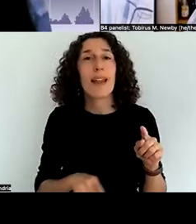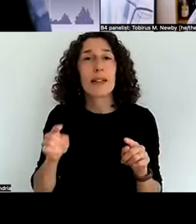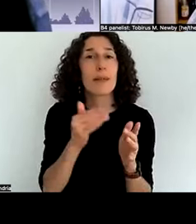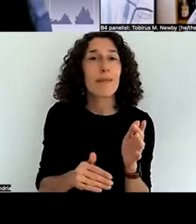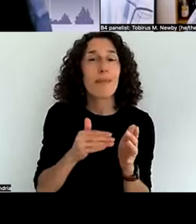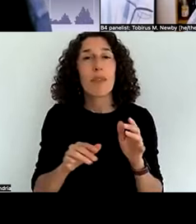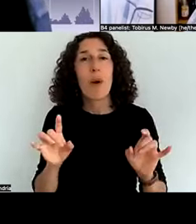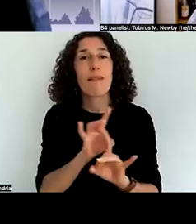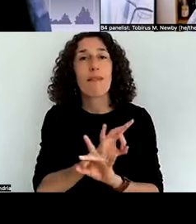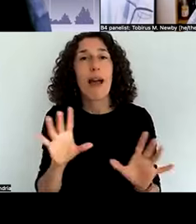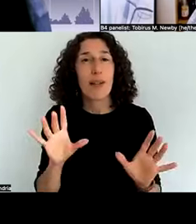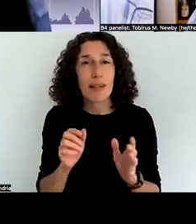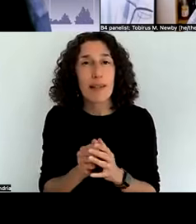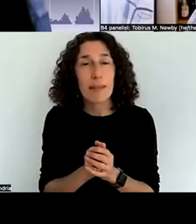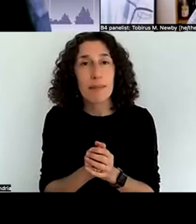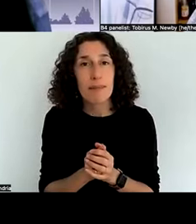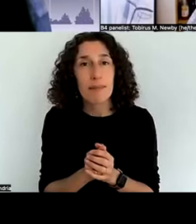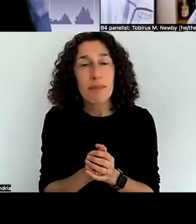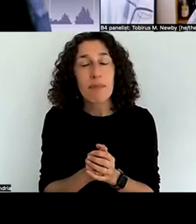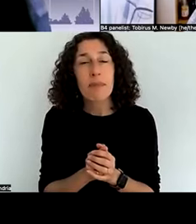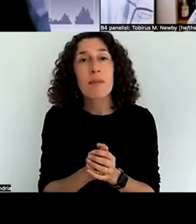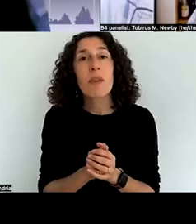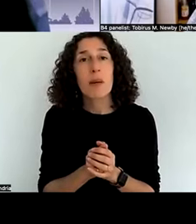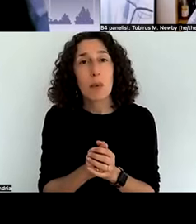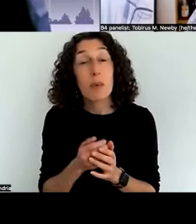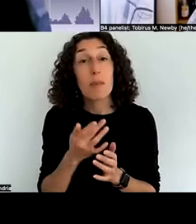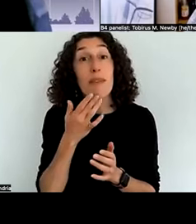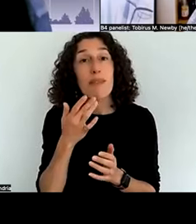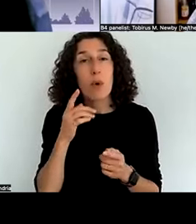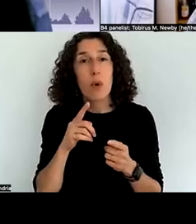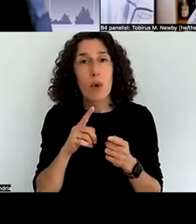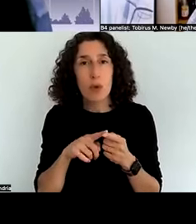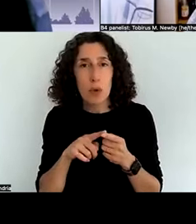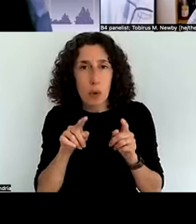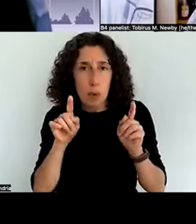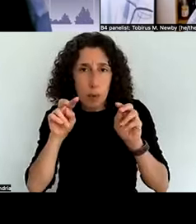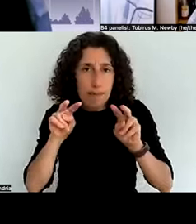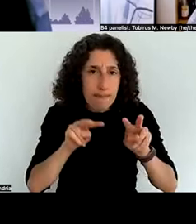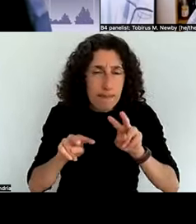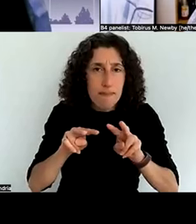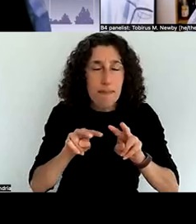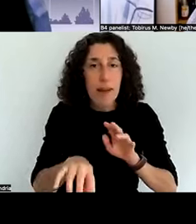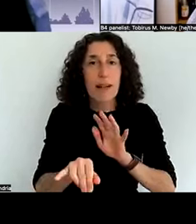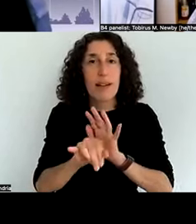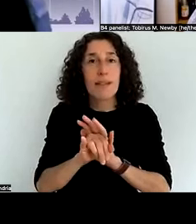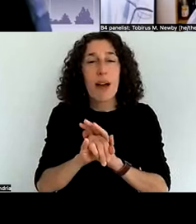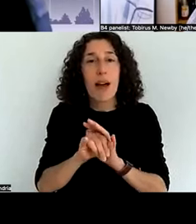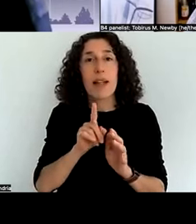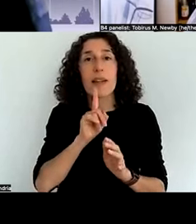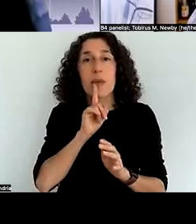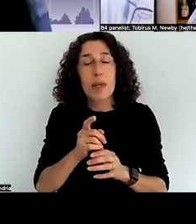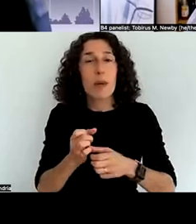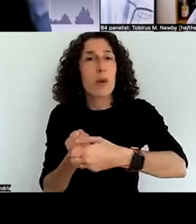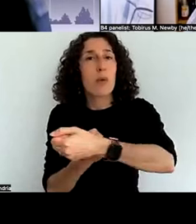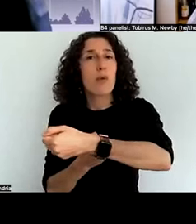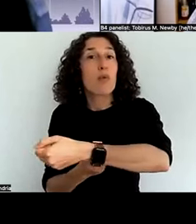I'm really interested in attending to the root causes of harm and understand violence, as Tobirus said, to always be possible but not inevitable. And that is an expression of